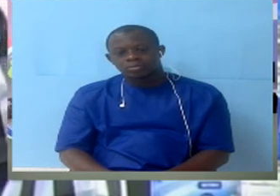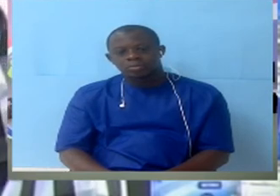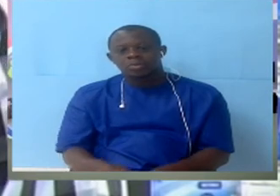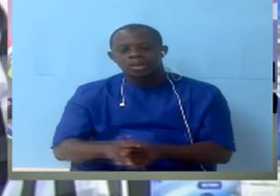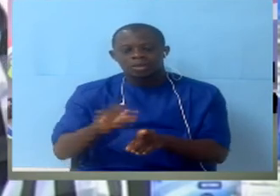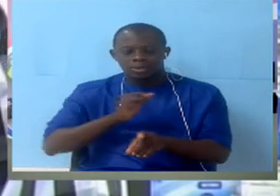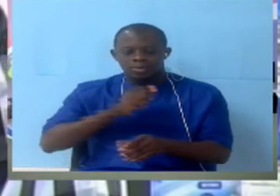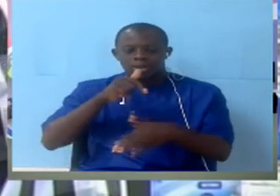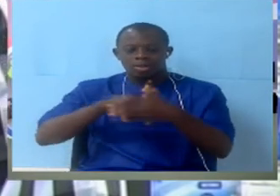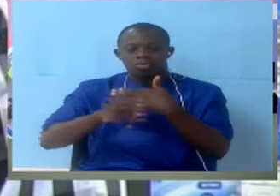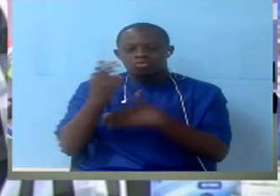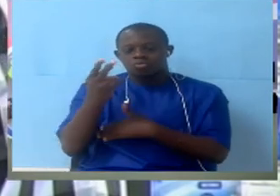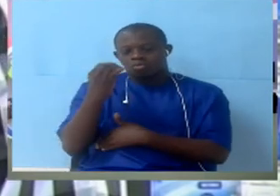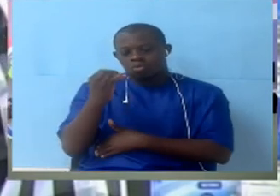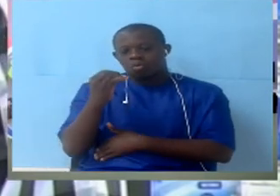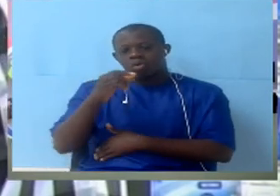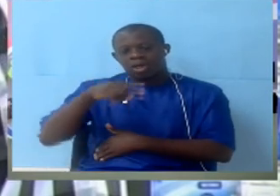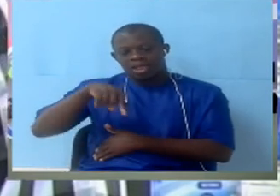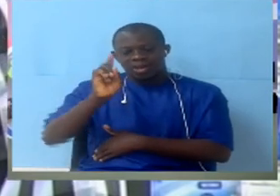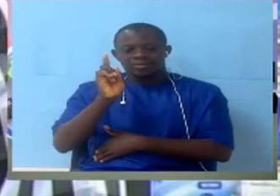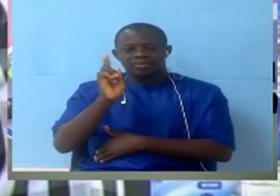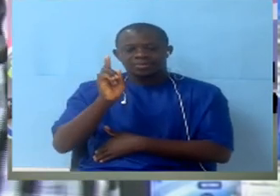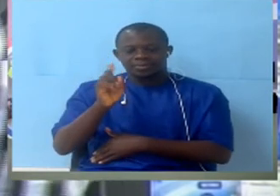2011 that was in 2011 so